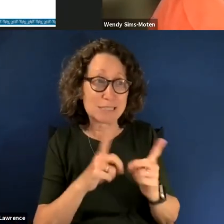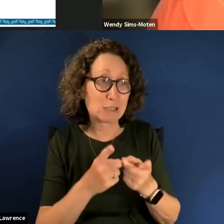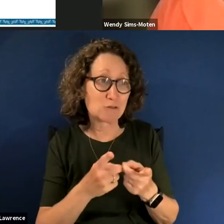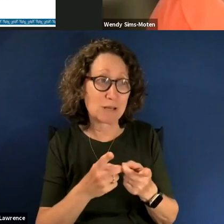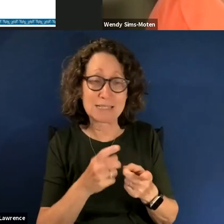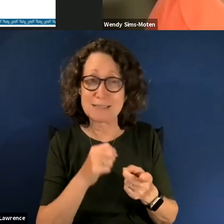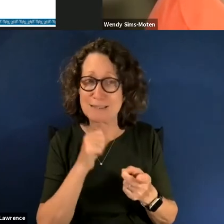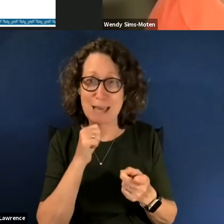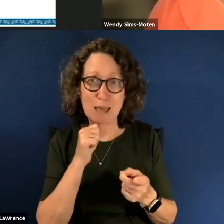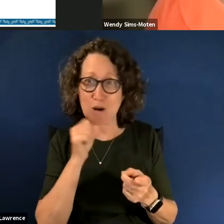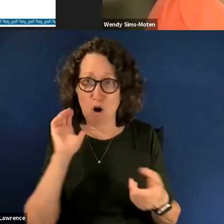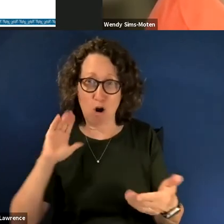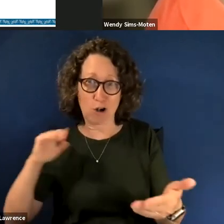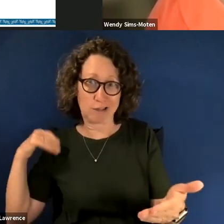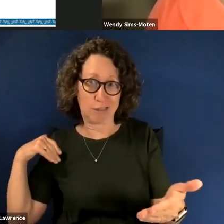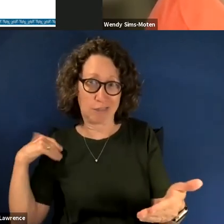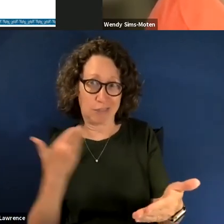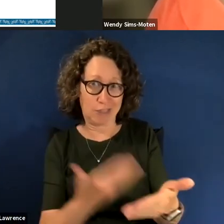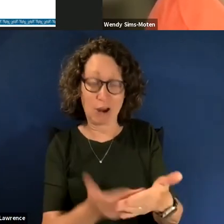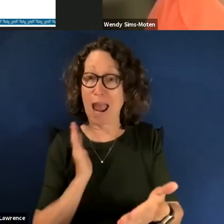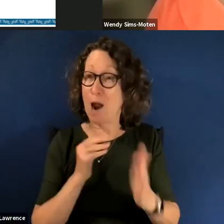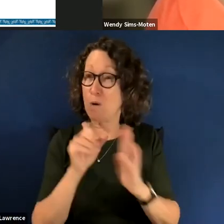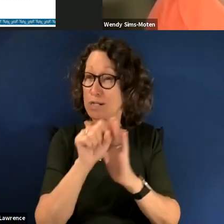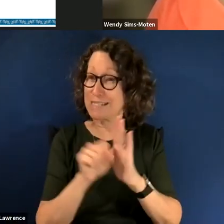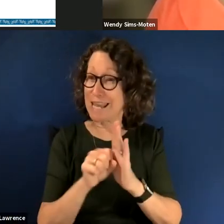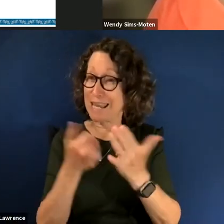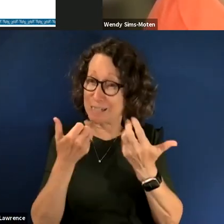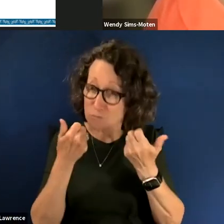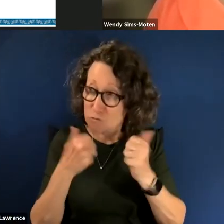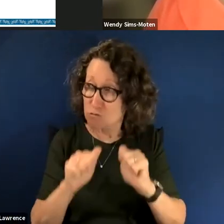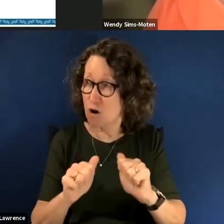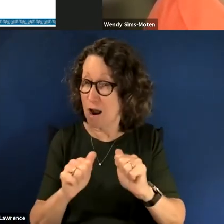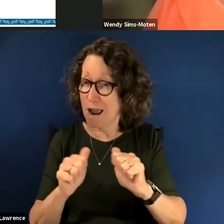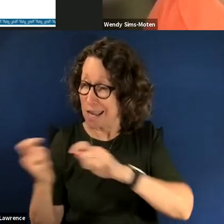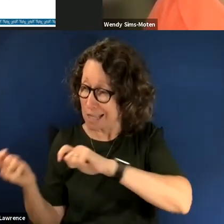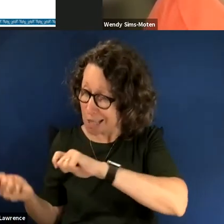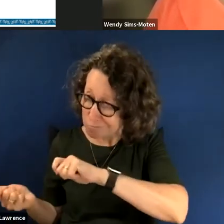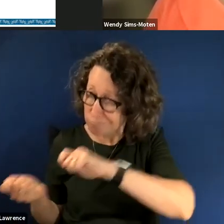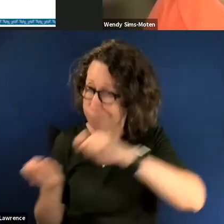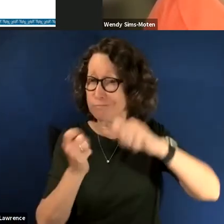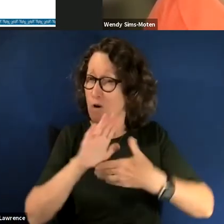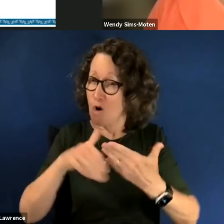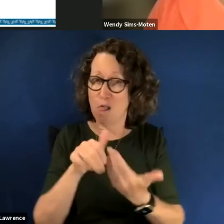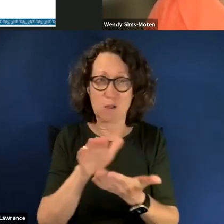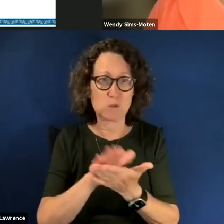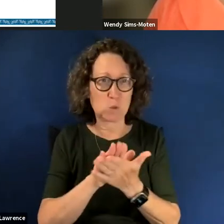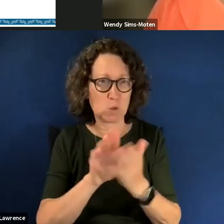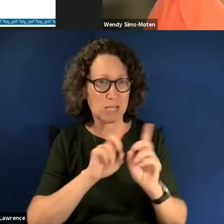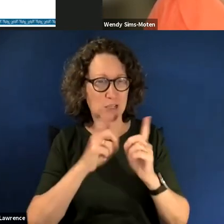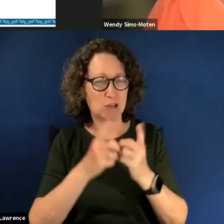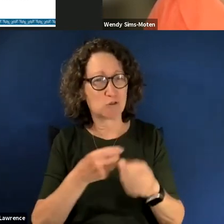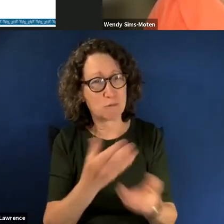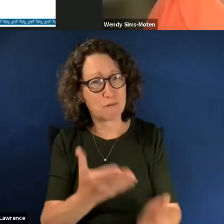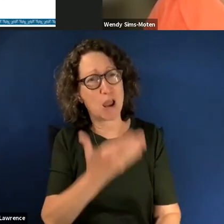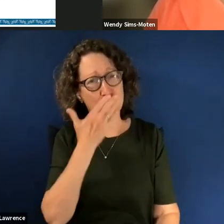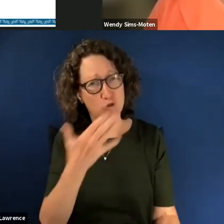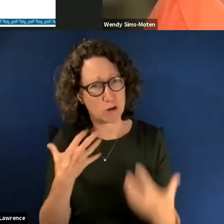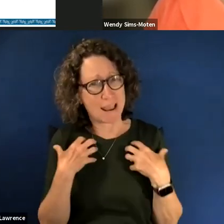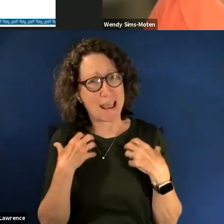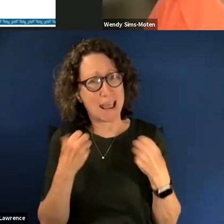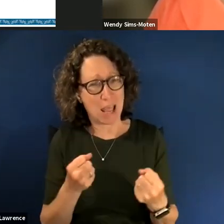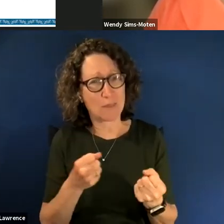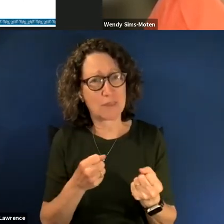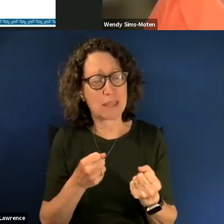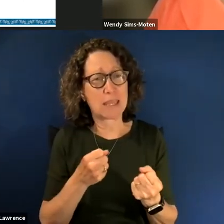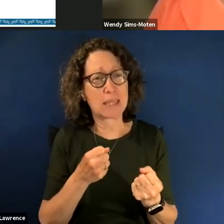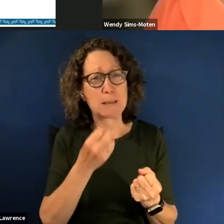aren't there, and our state is really trying to get all school districts to provide really good, healthy scratch